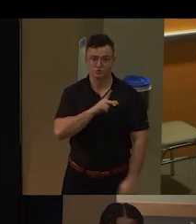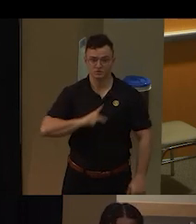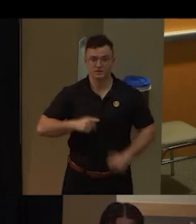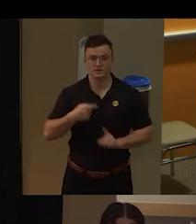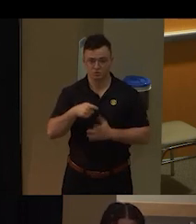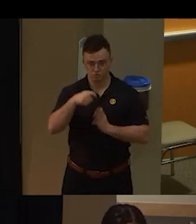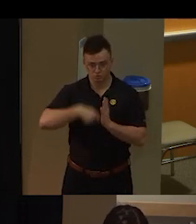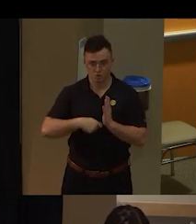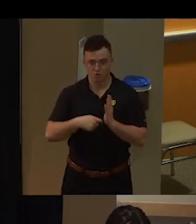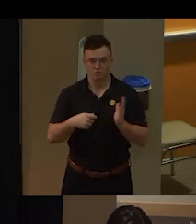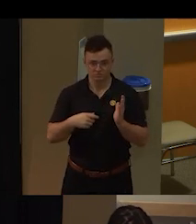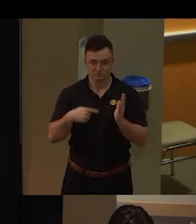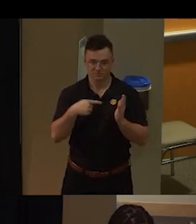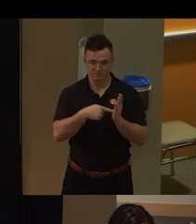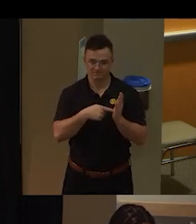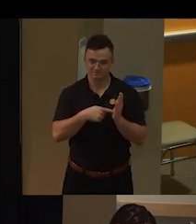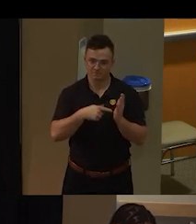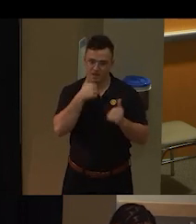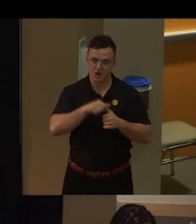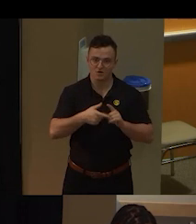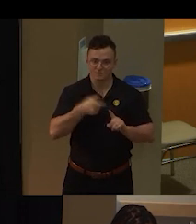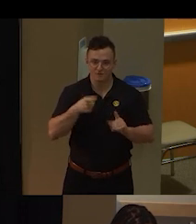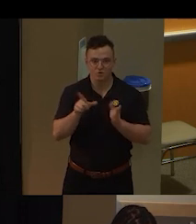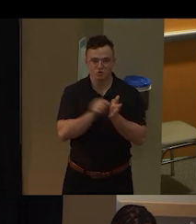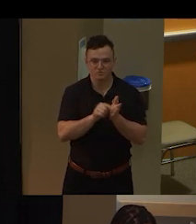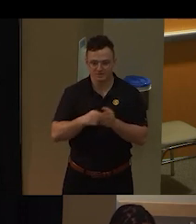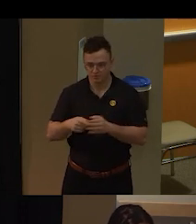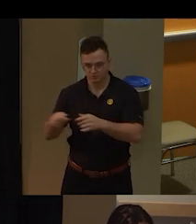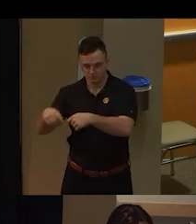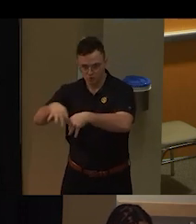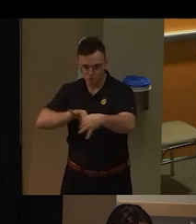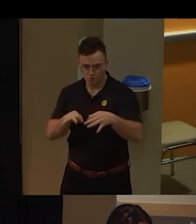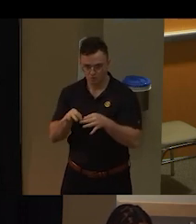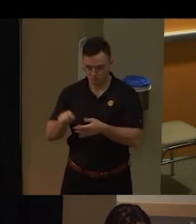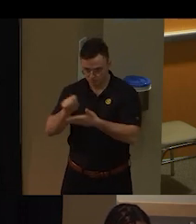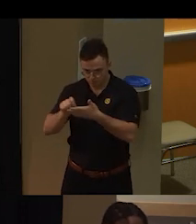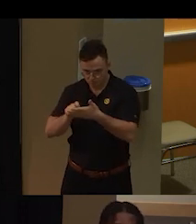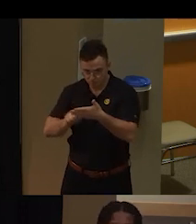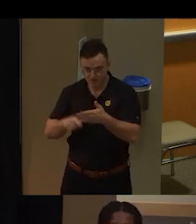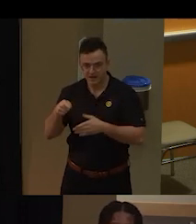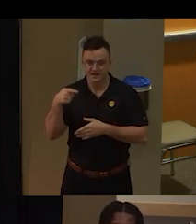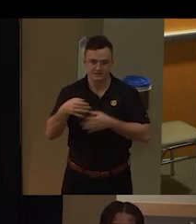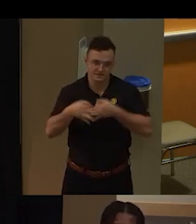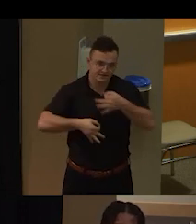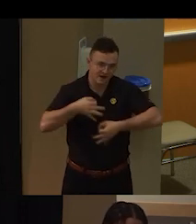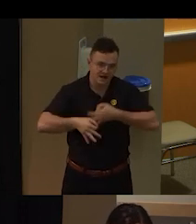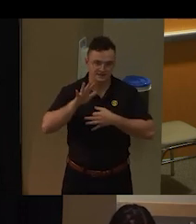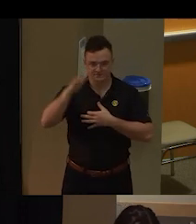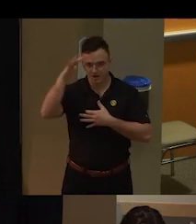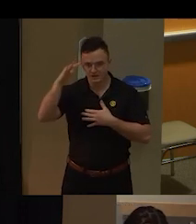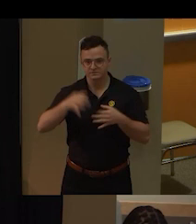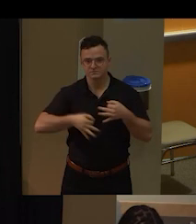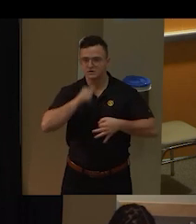of newspapers that he was able to get a hold of. And in that letter, he outlined and defined his philosophy of